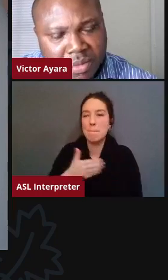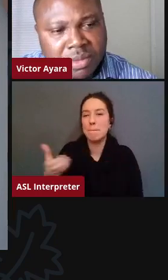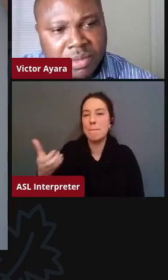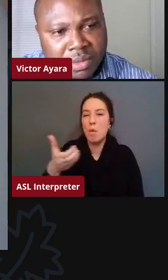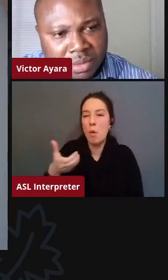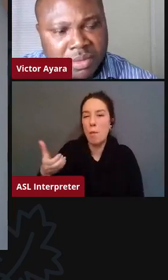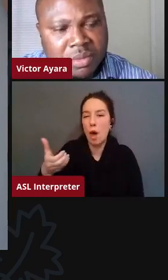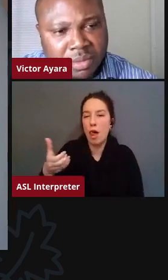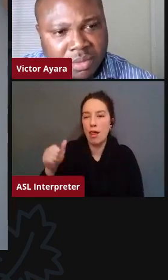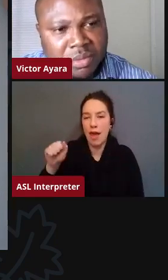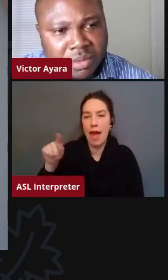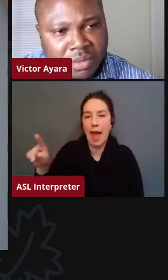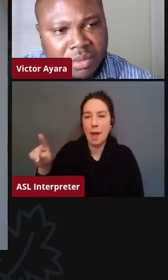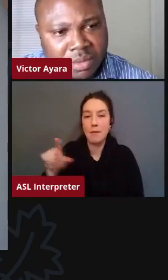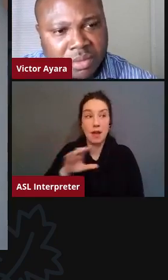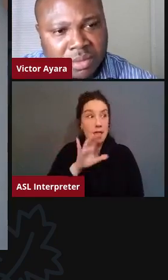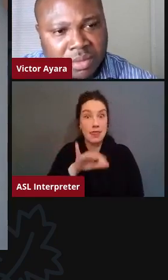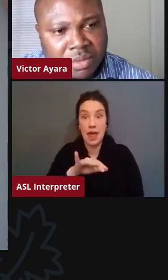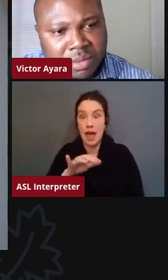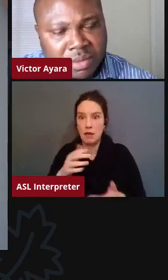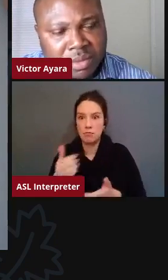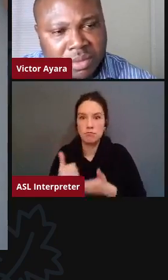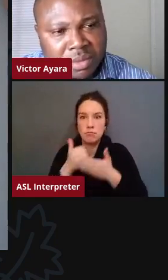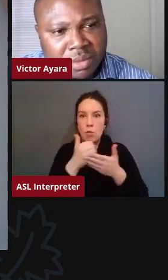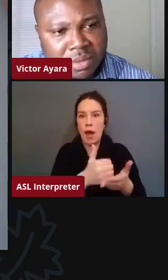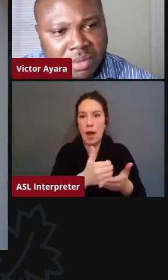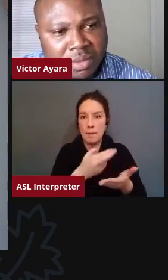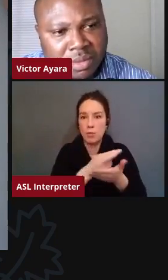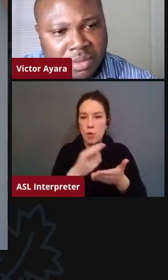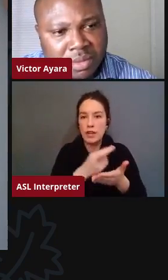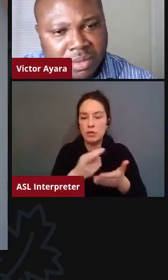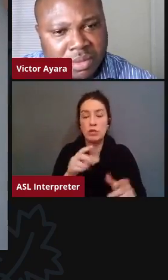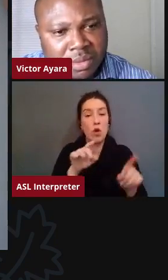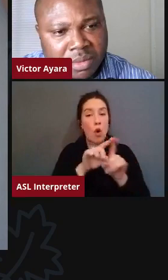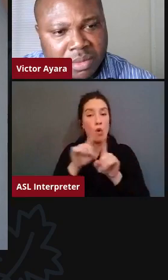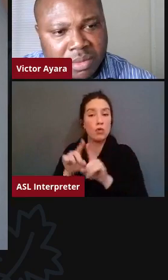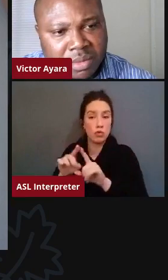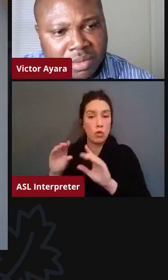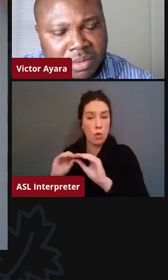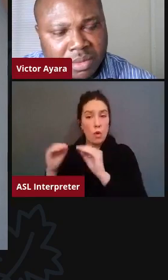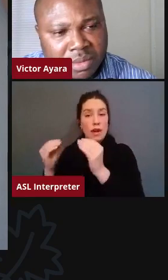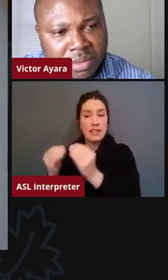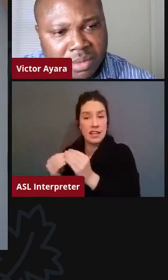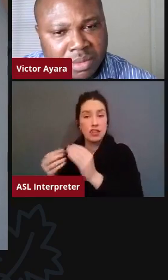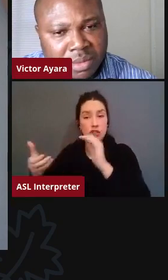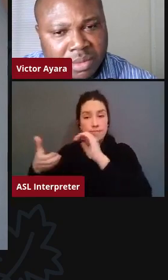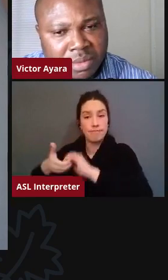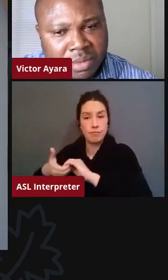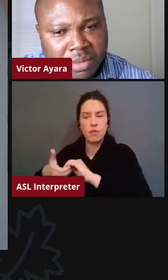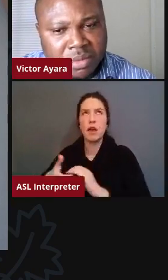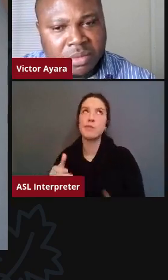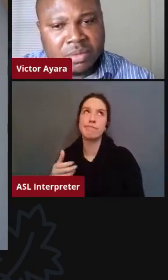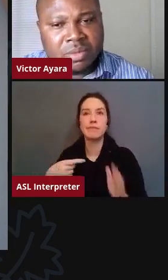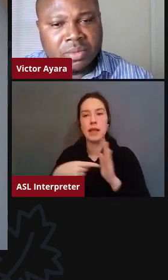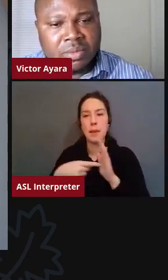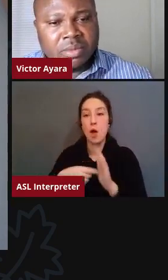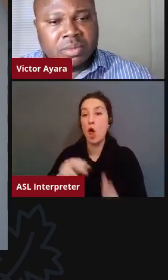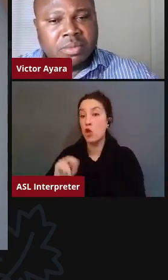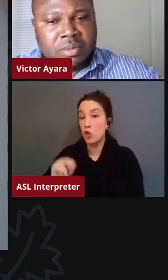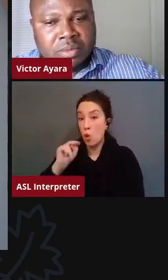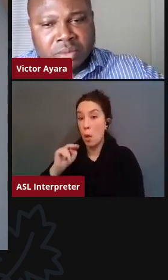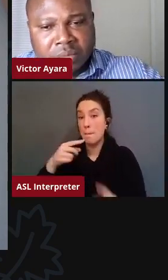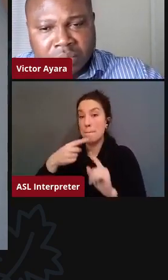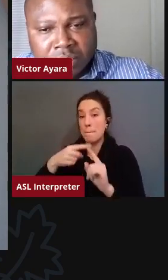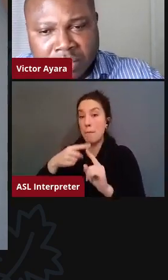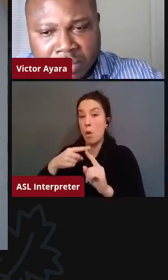resources. And we're also working with the community organizations. So North Point partners with a social service